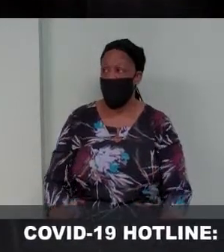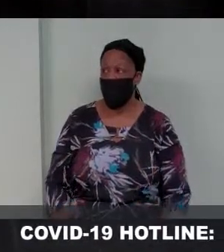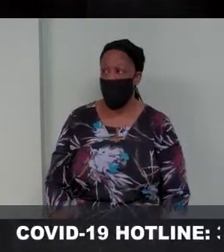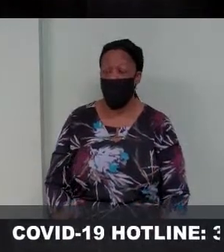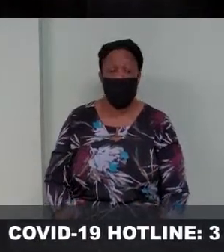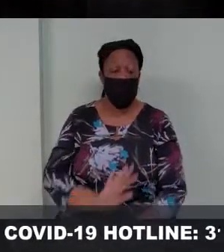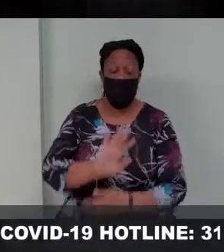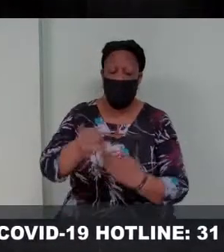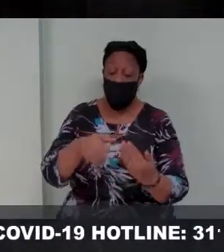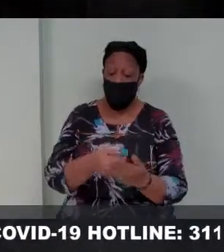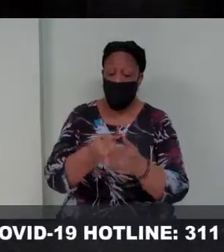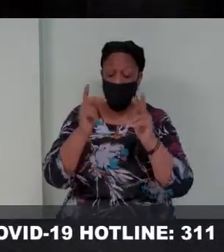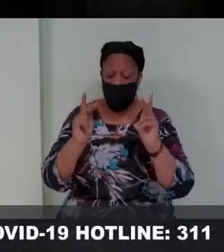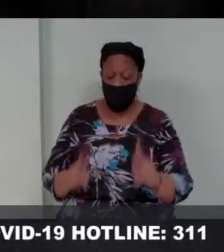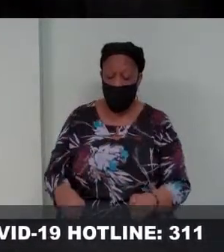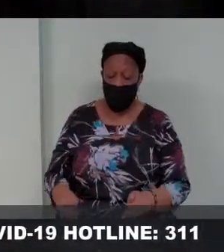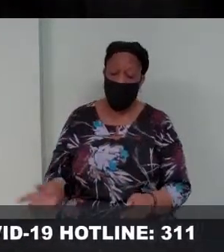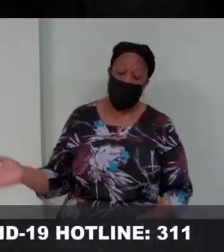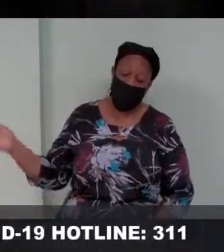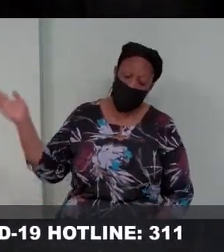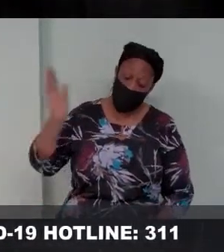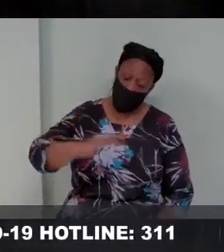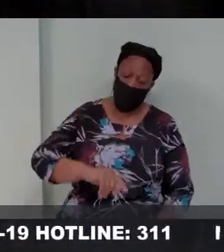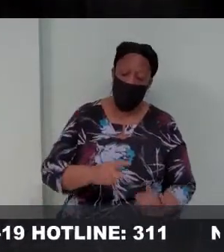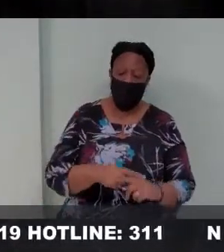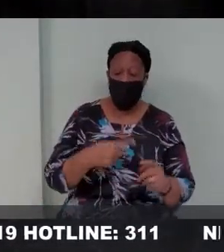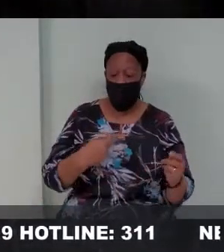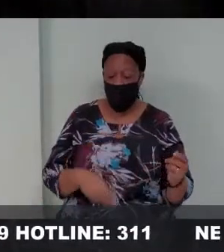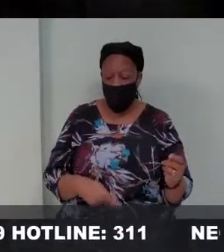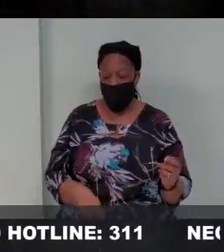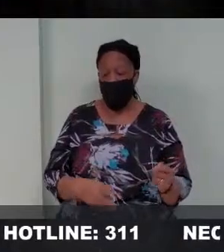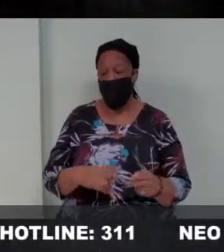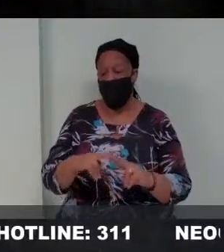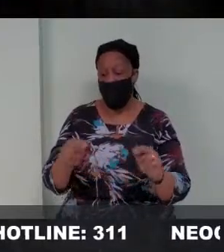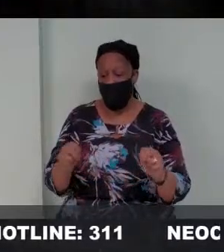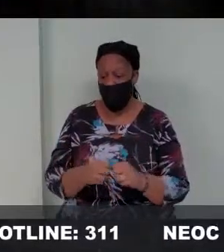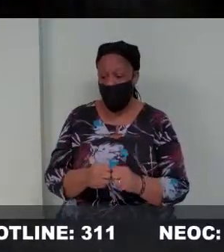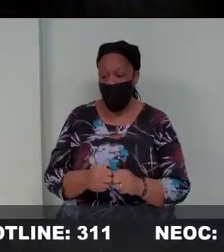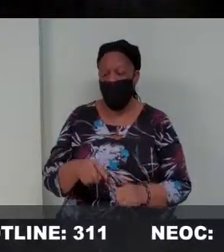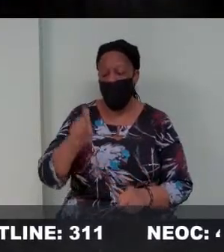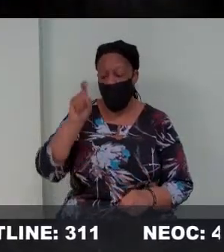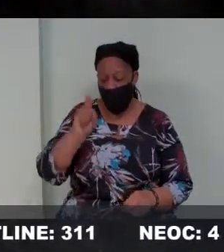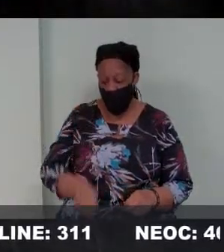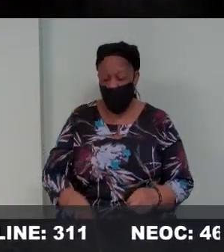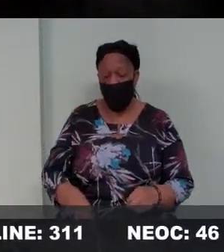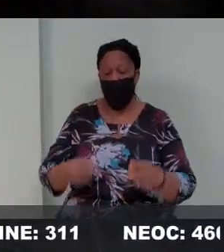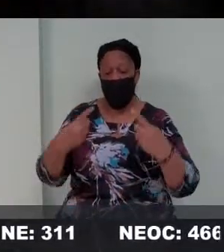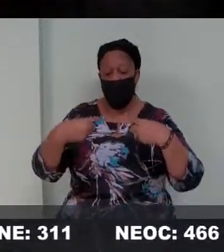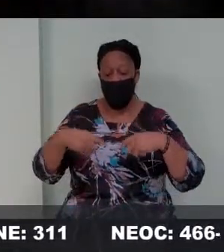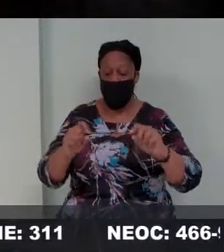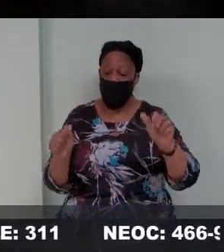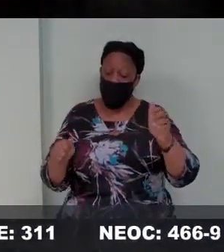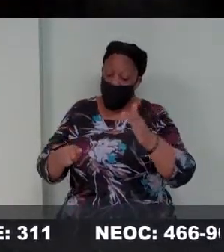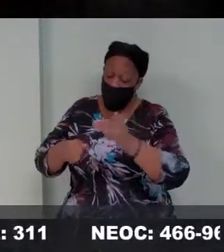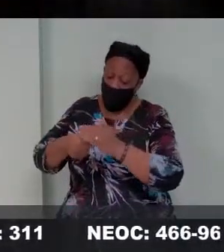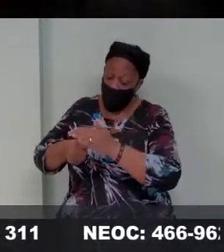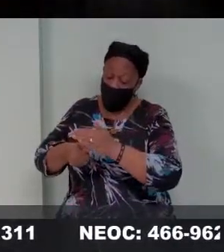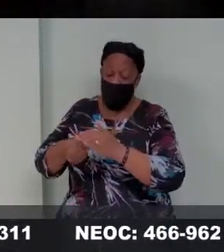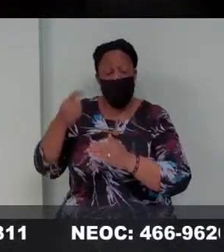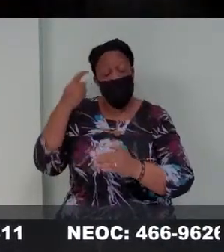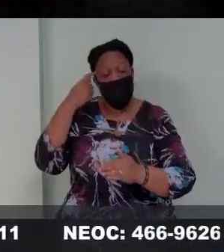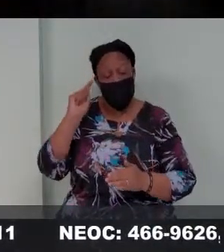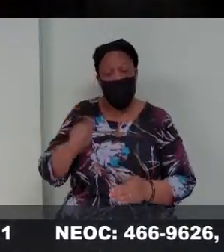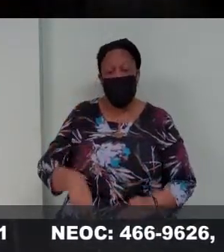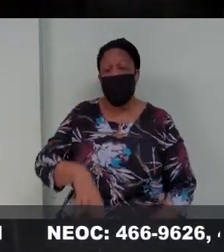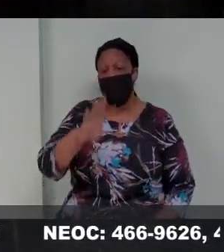the country by whatever mode of transport are required to be quarantined for a period